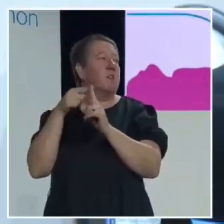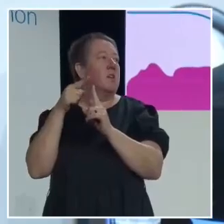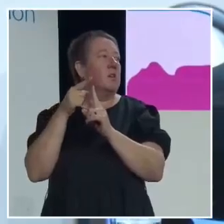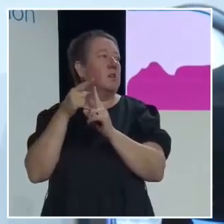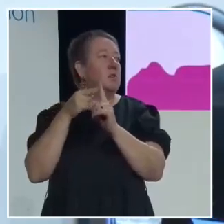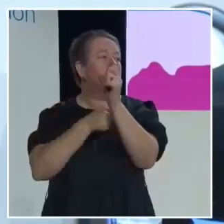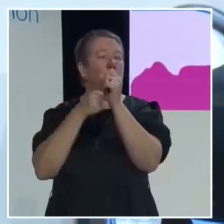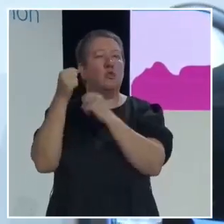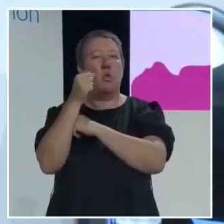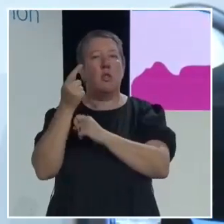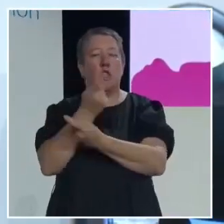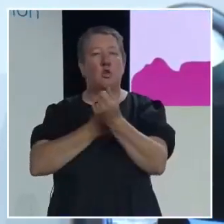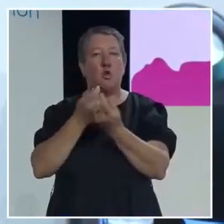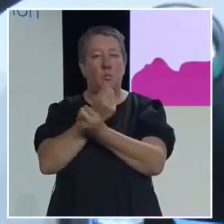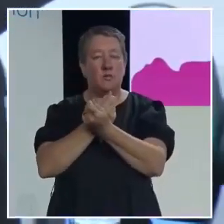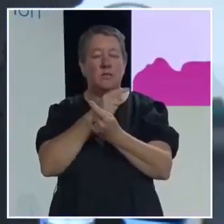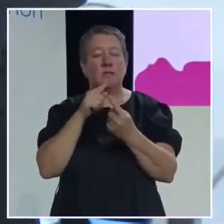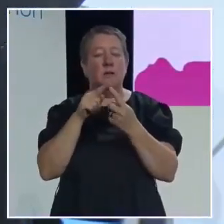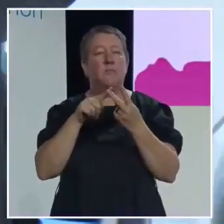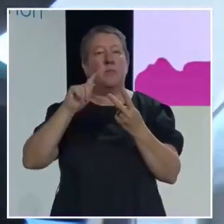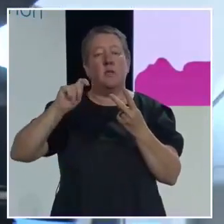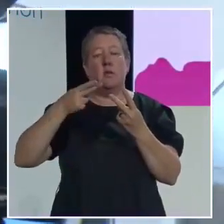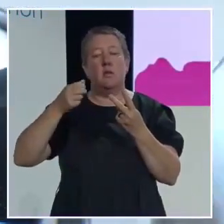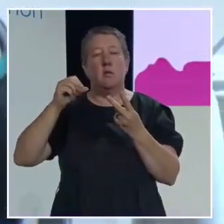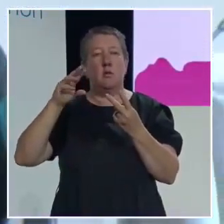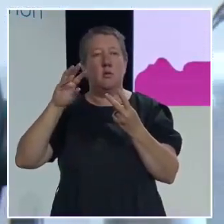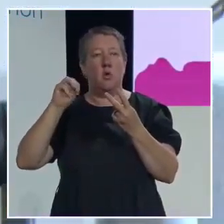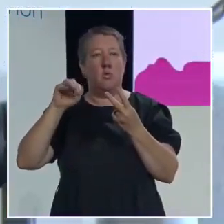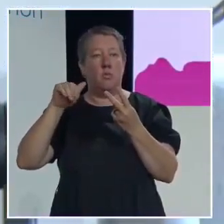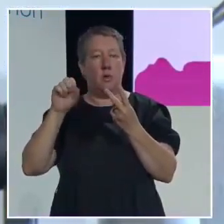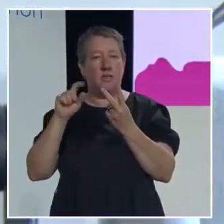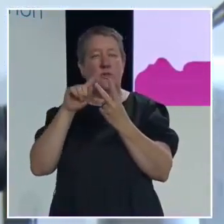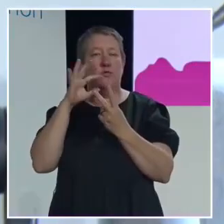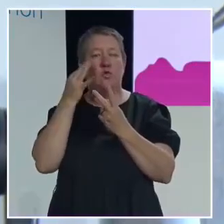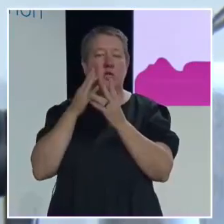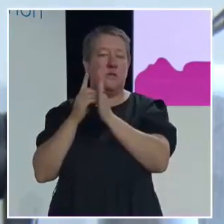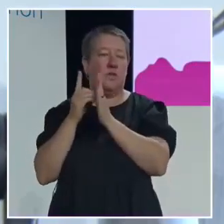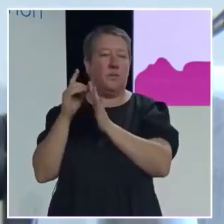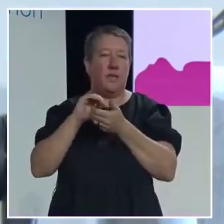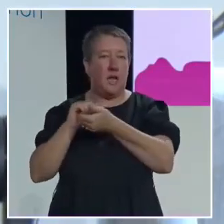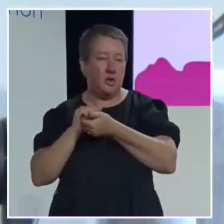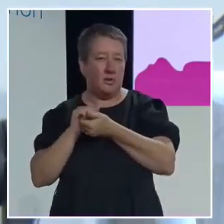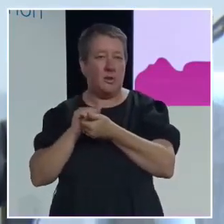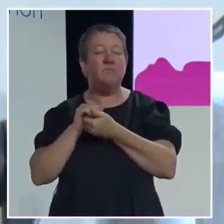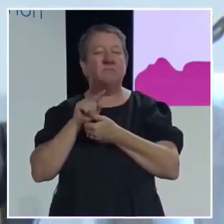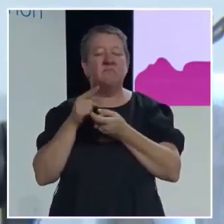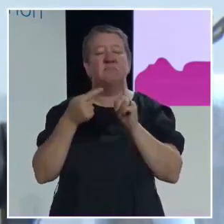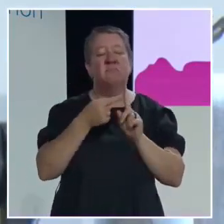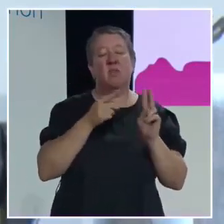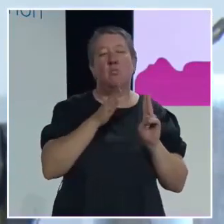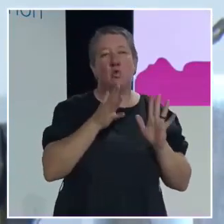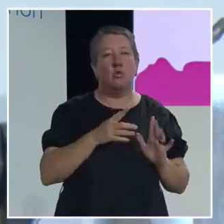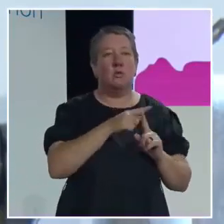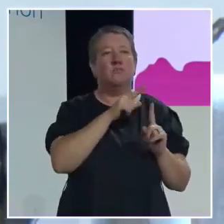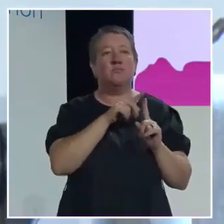Economics at Peking University, and Thomas Melonio is the Chief Economist of the French Development Agency. Then you'll hear from Remy